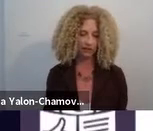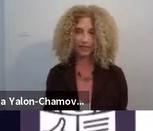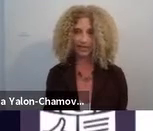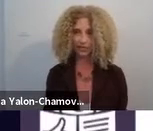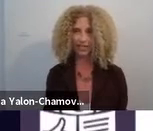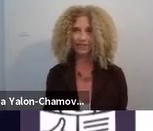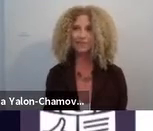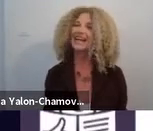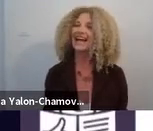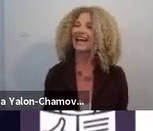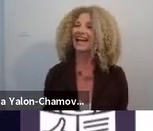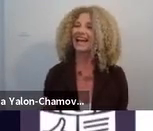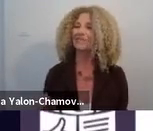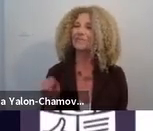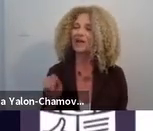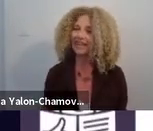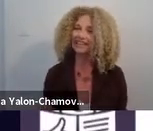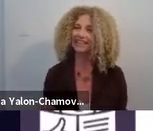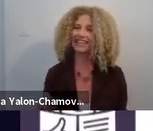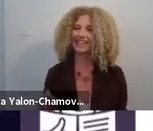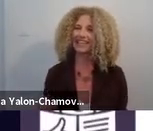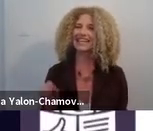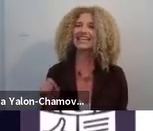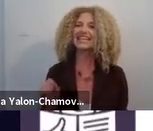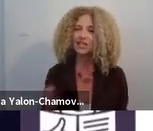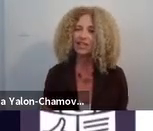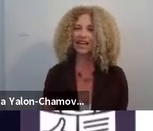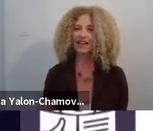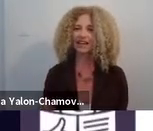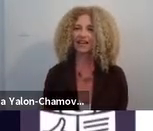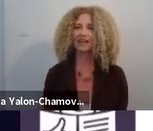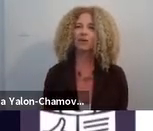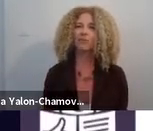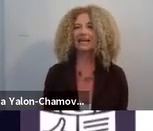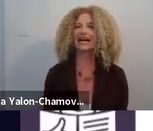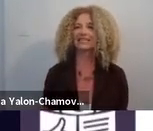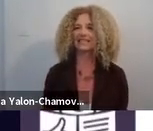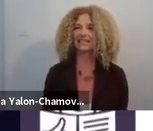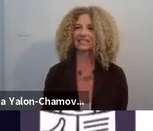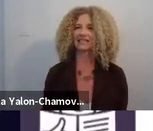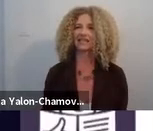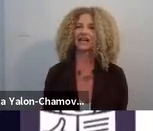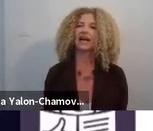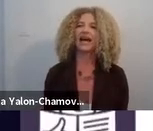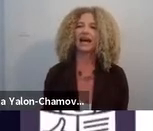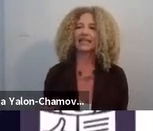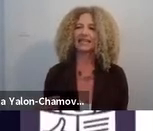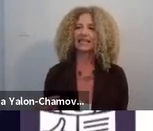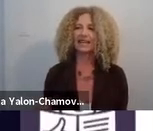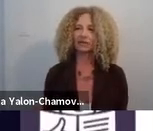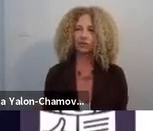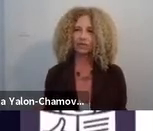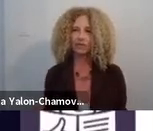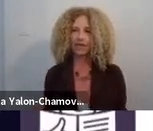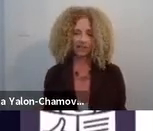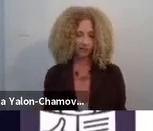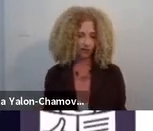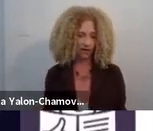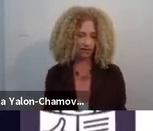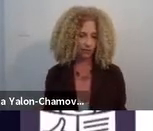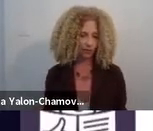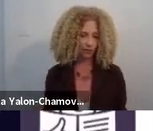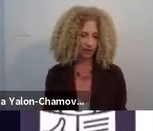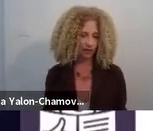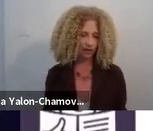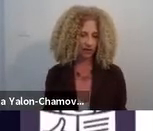Ruderman Foundation, and mainly initiated by Kan Digital. And that was amazing for